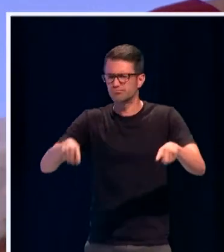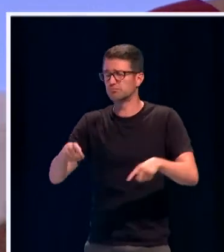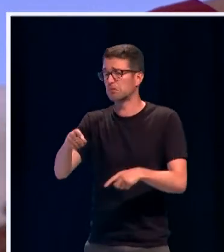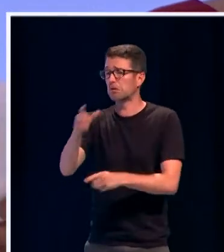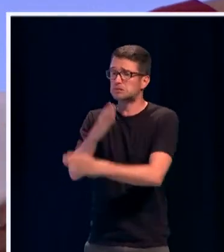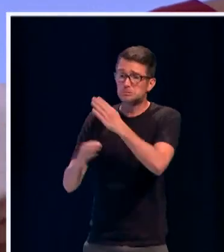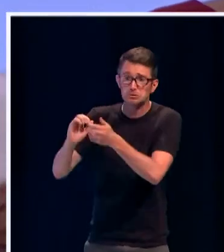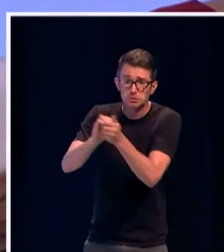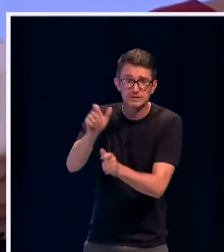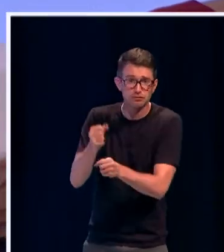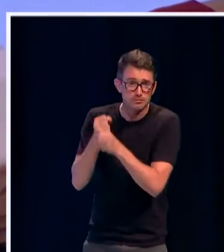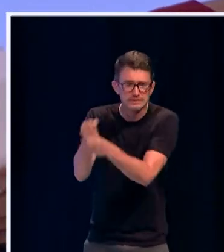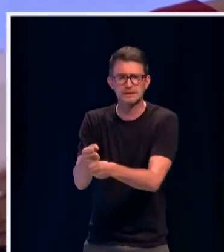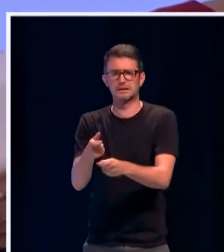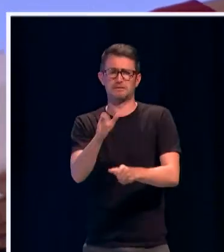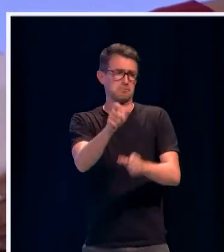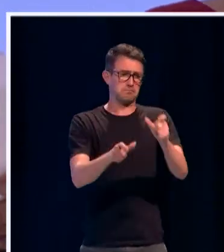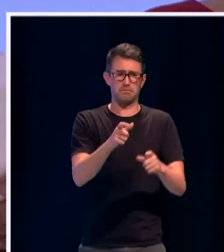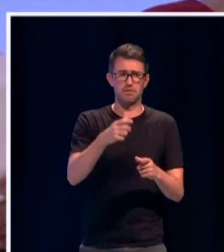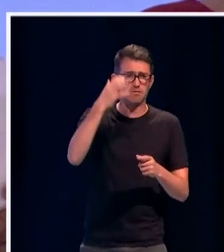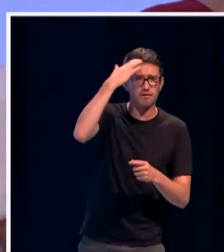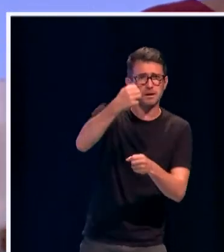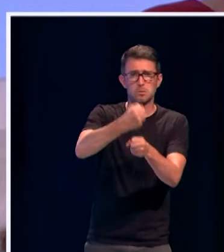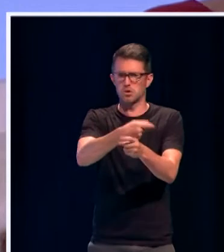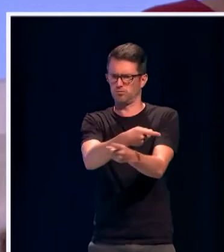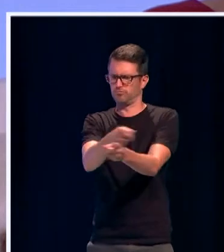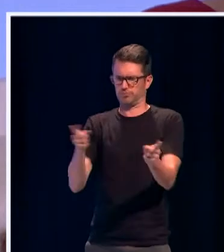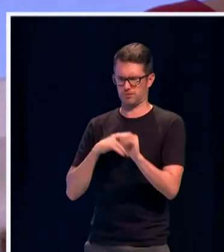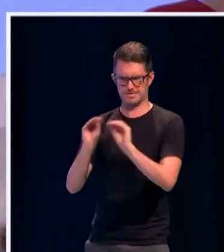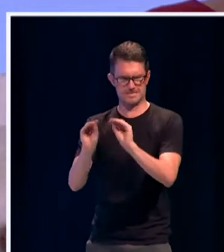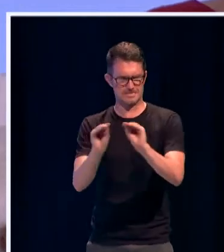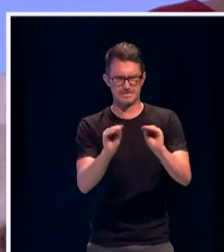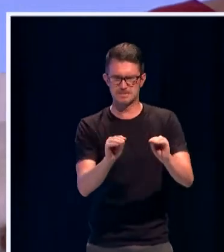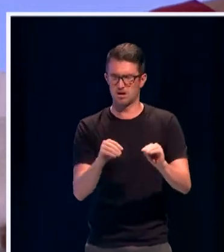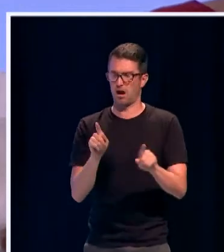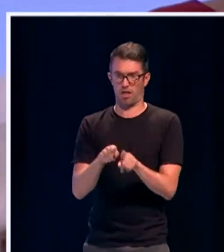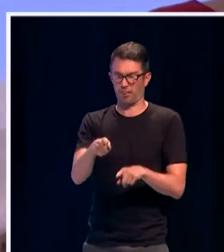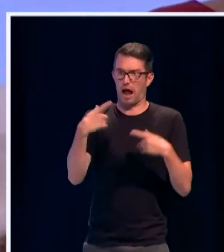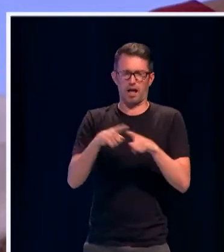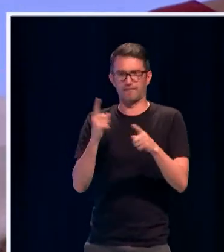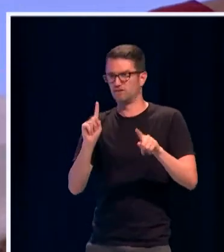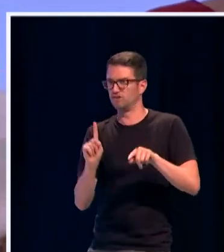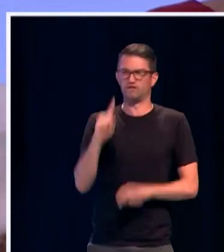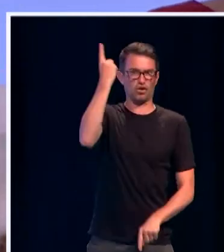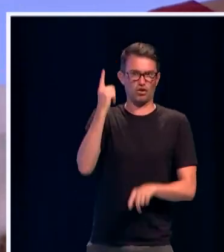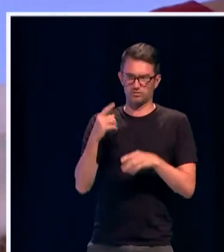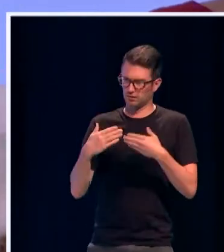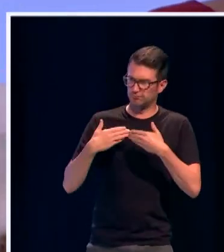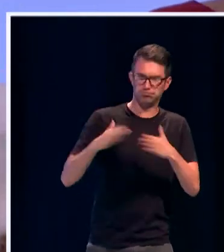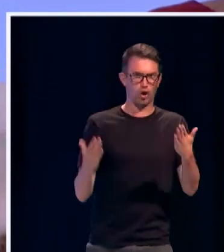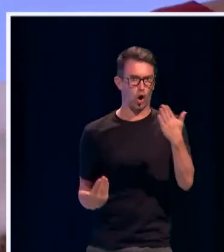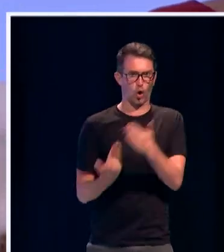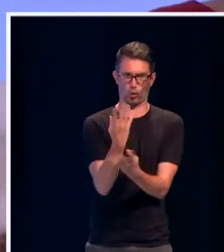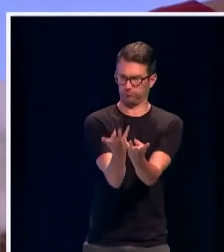It was indeed a breakthrough, since for the first time all parties could see and